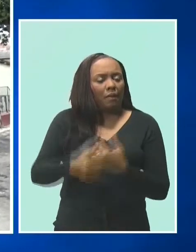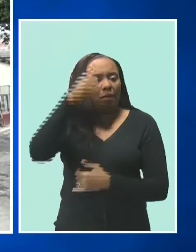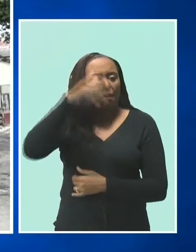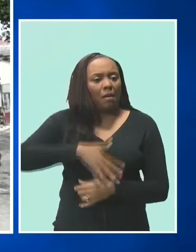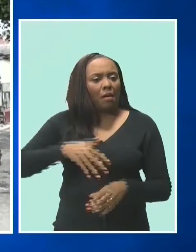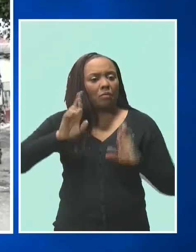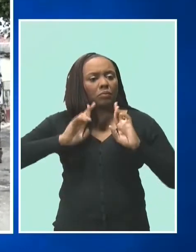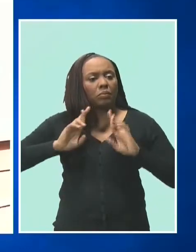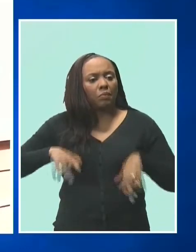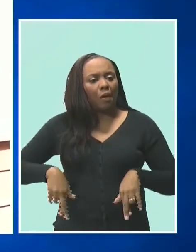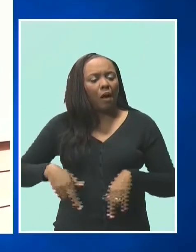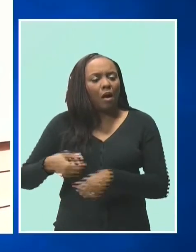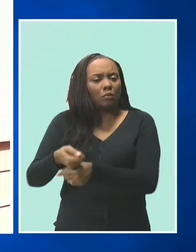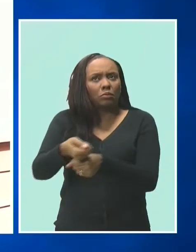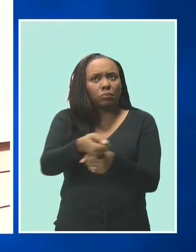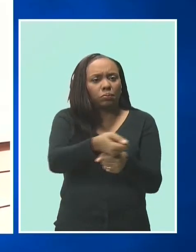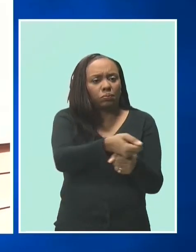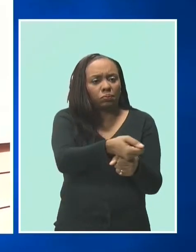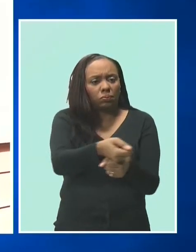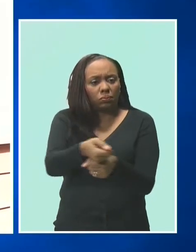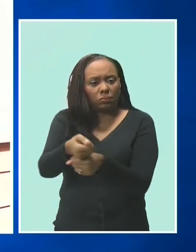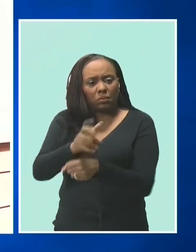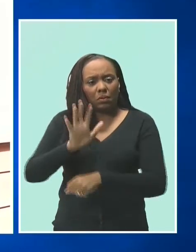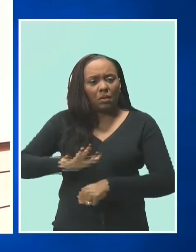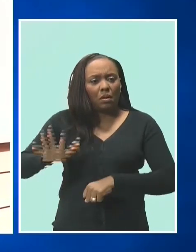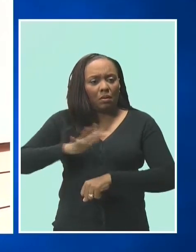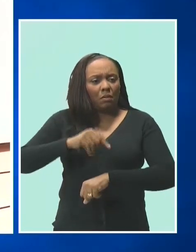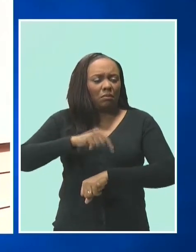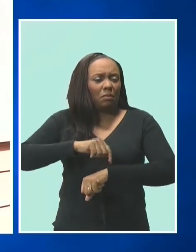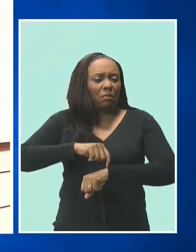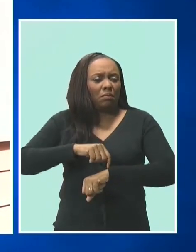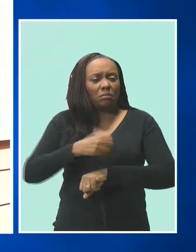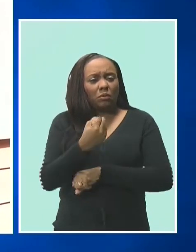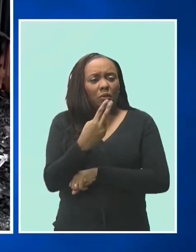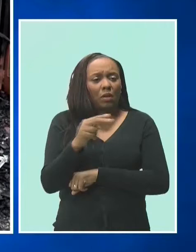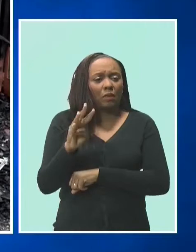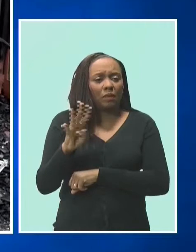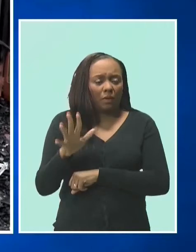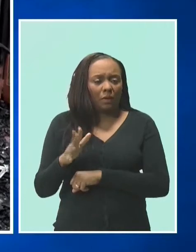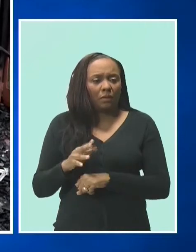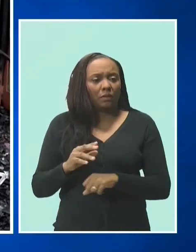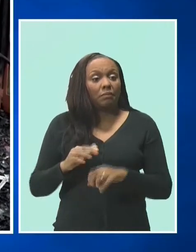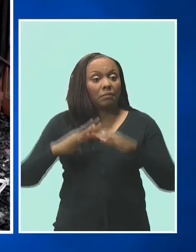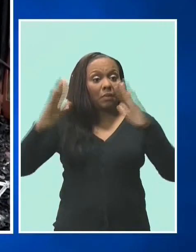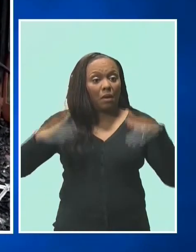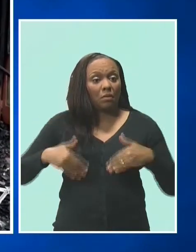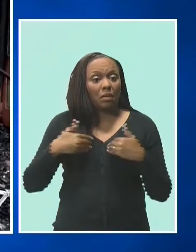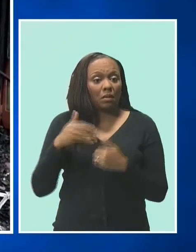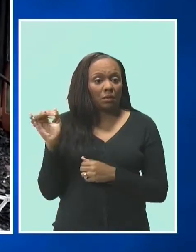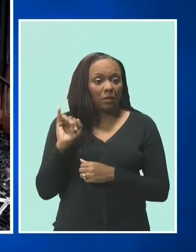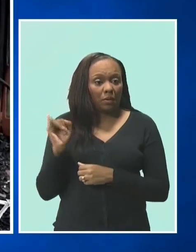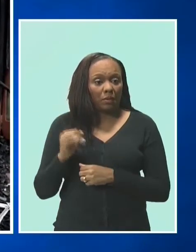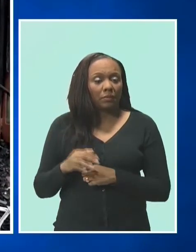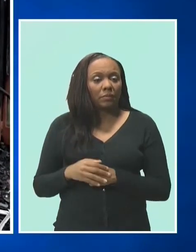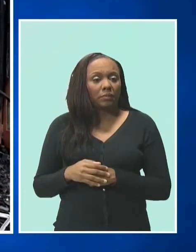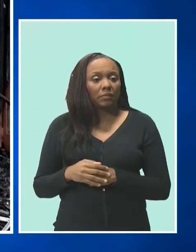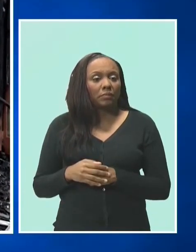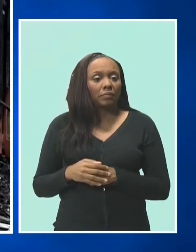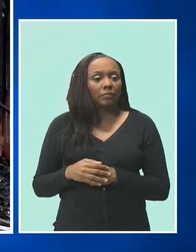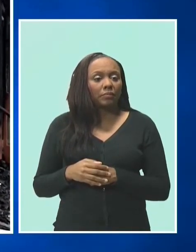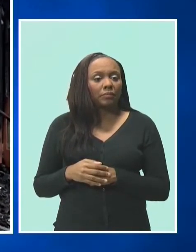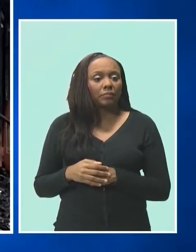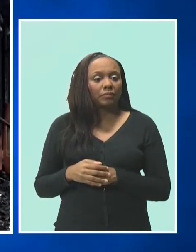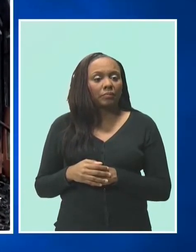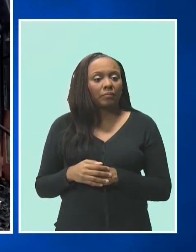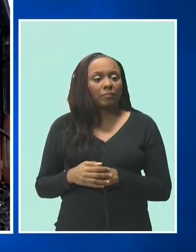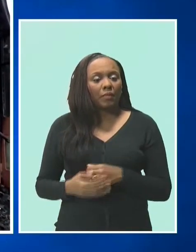responded to the call and extinguished the blaze at about 1:45. The house was insured. The homes of neighbors David O'Neill, Marva